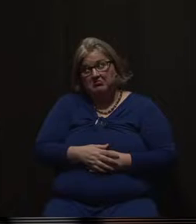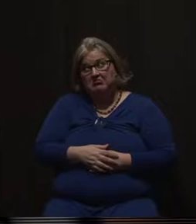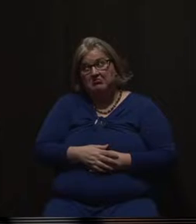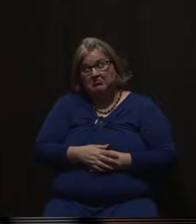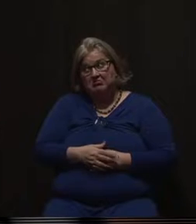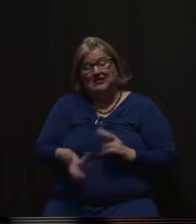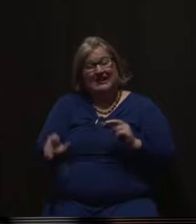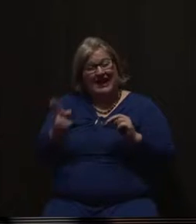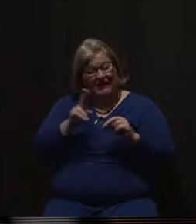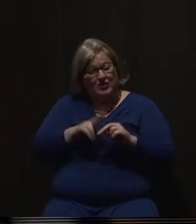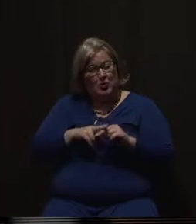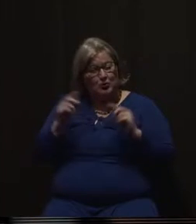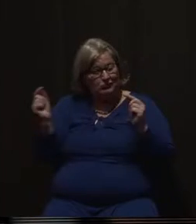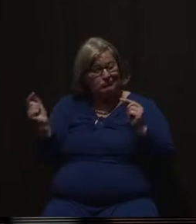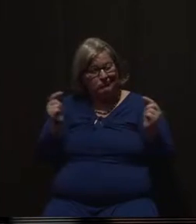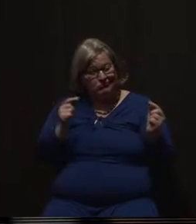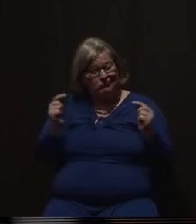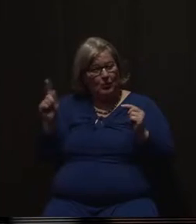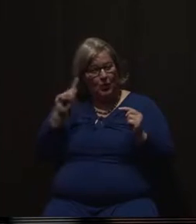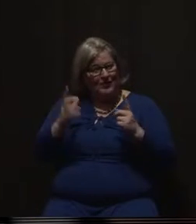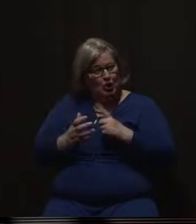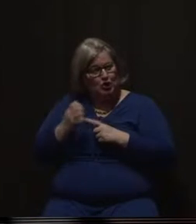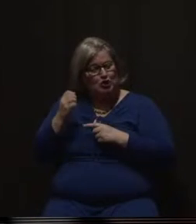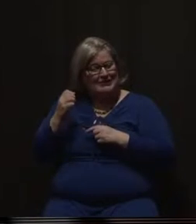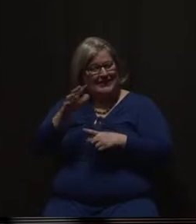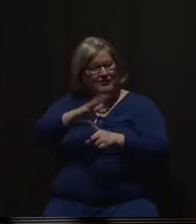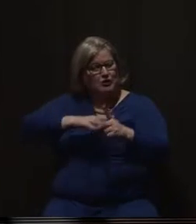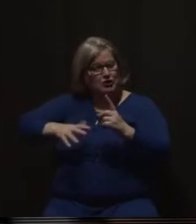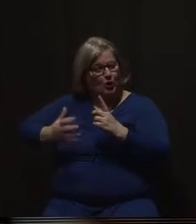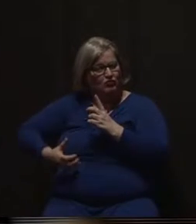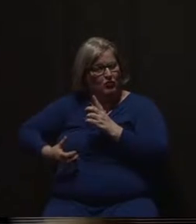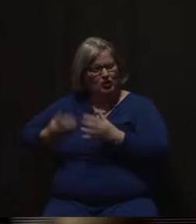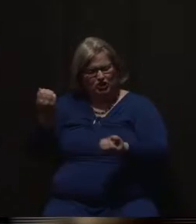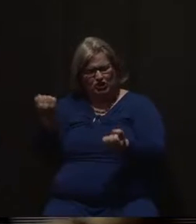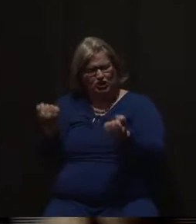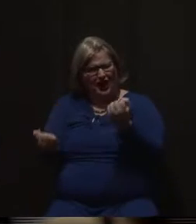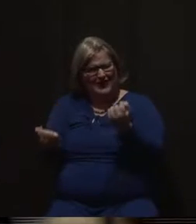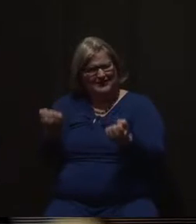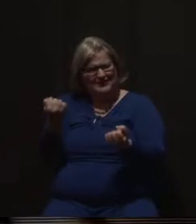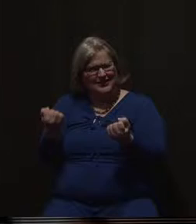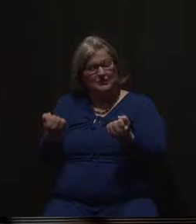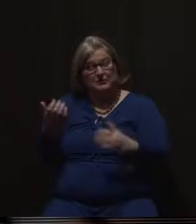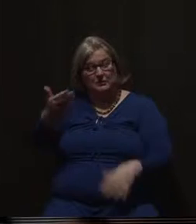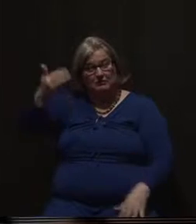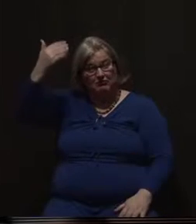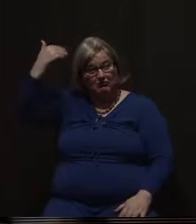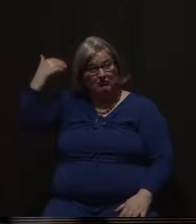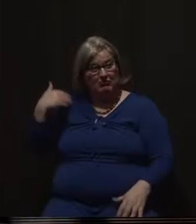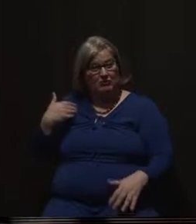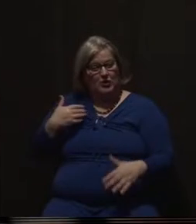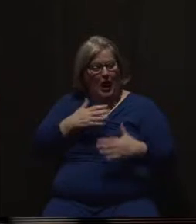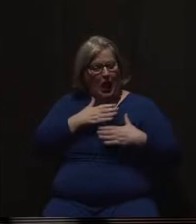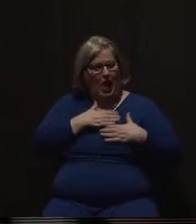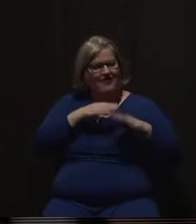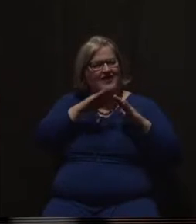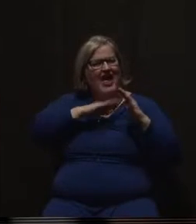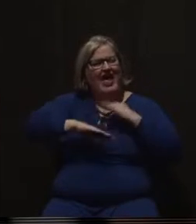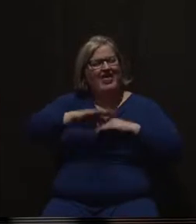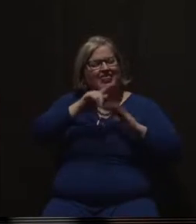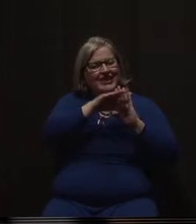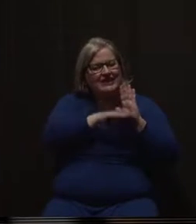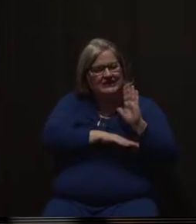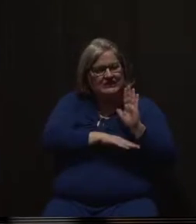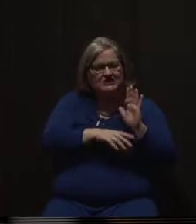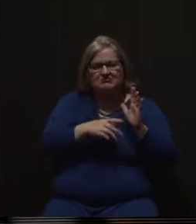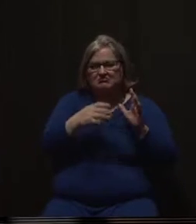want to fight for social justice, they usually had a kind of love ethic. So Martin Luther King had one, Gandhi had one, Nelson